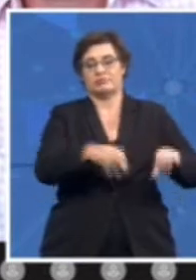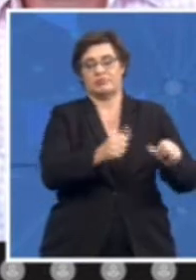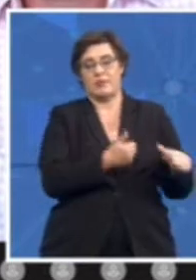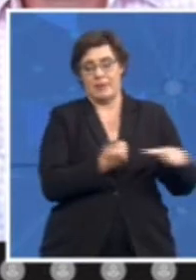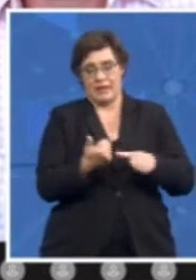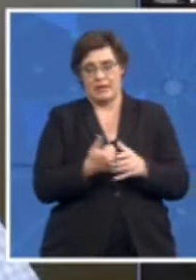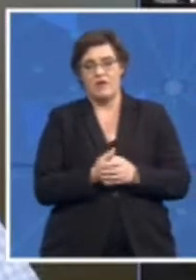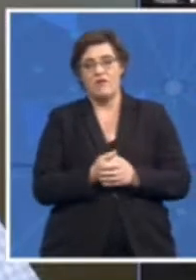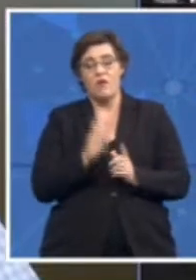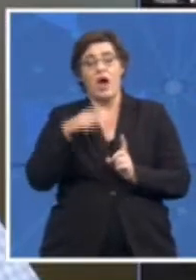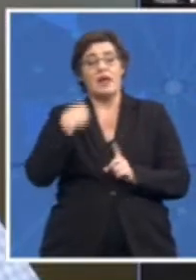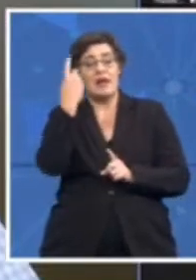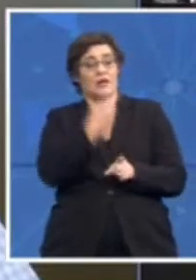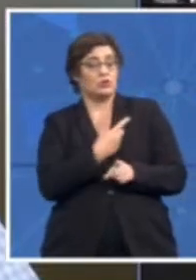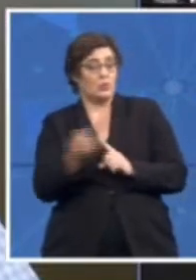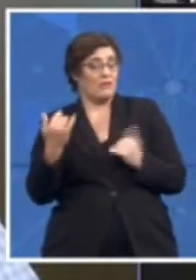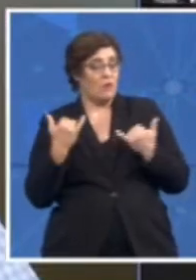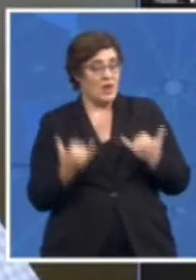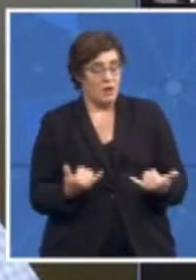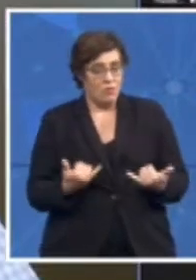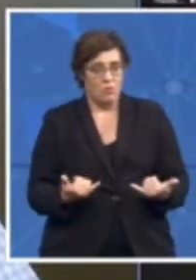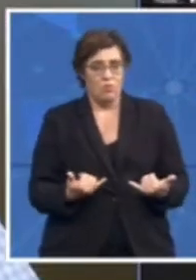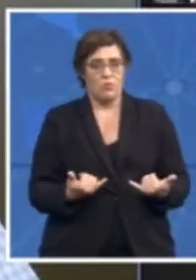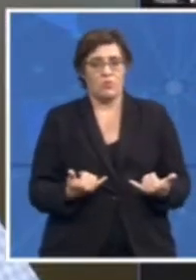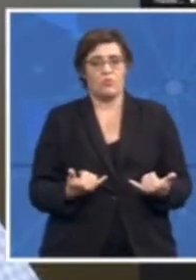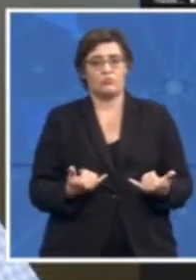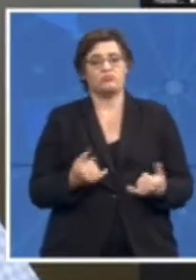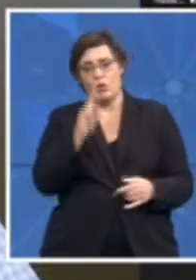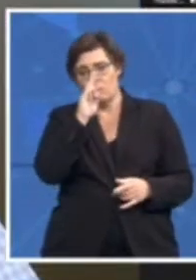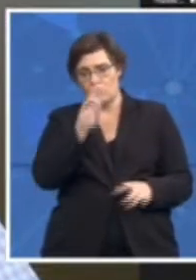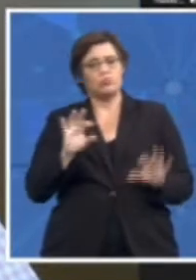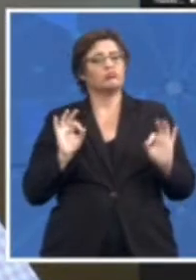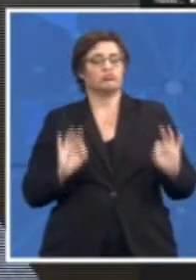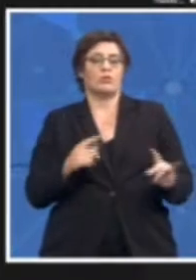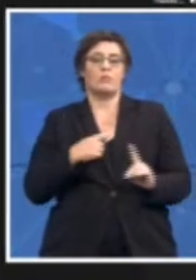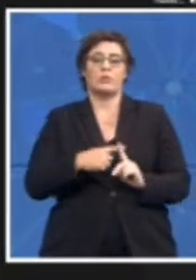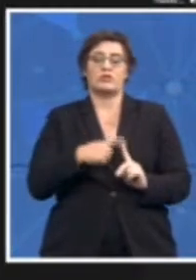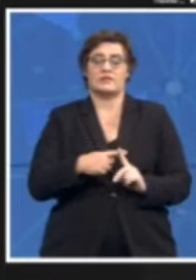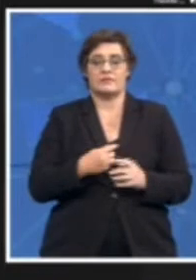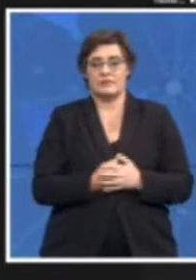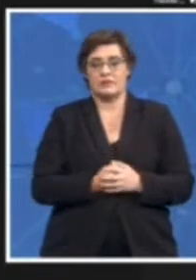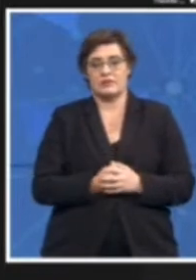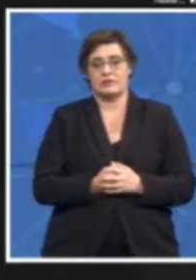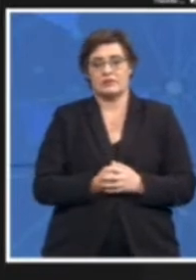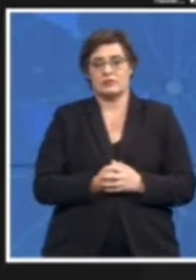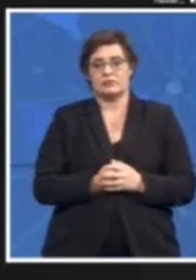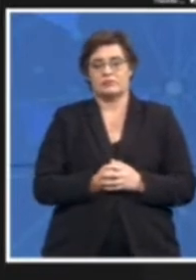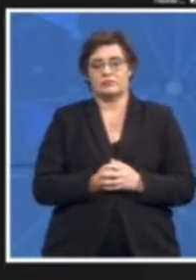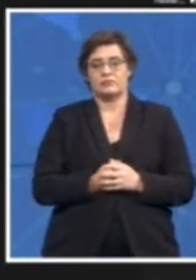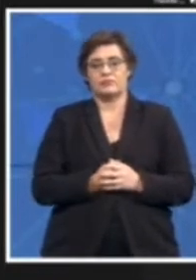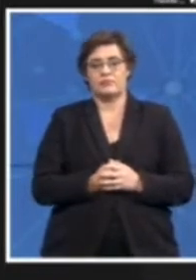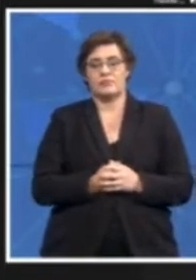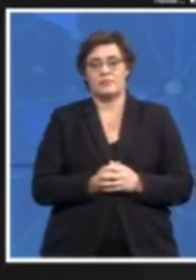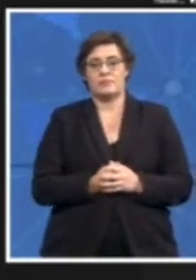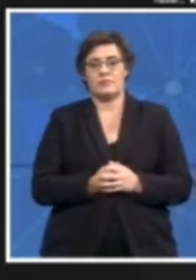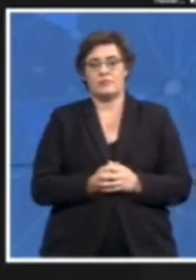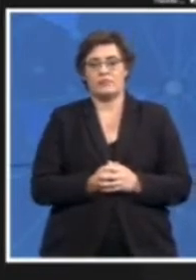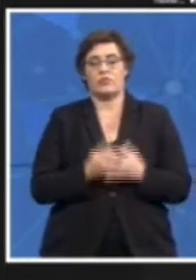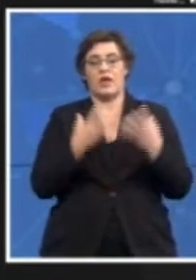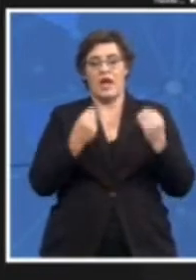time is quite positive. Thanks, Sikonati. Thanks, Andre. We have a question from Terence